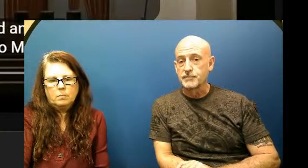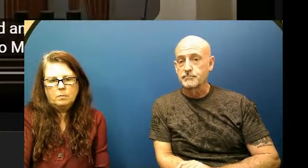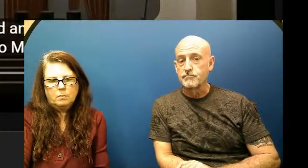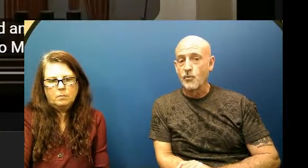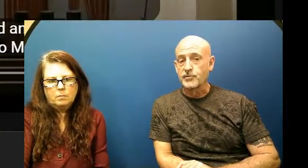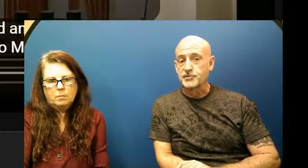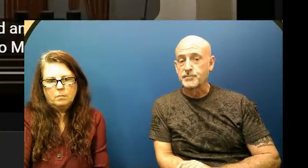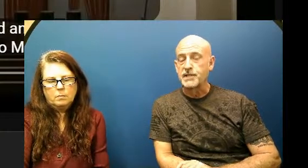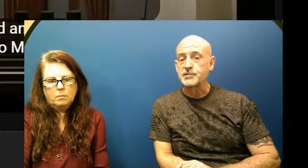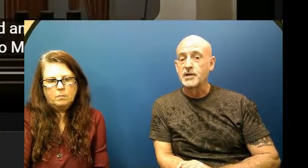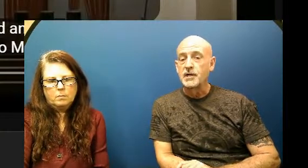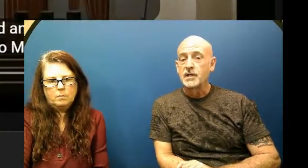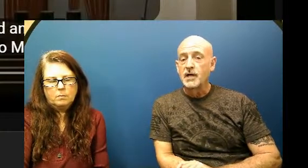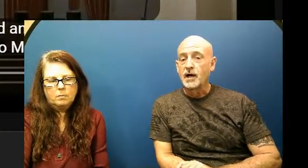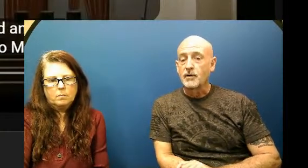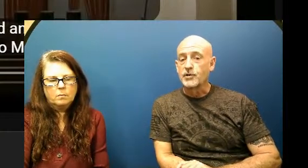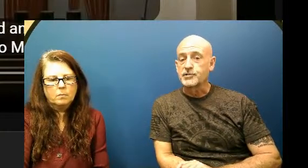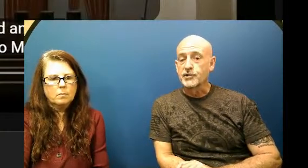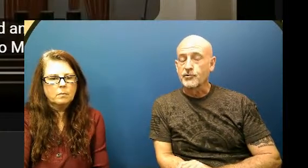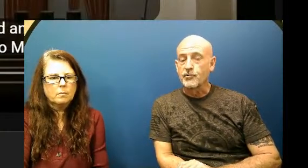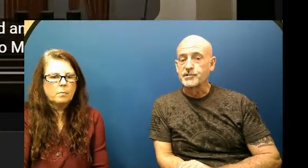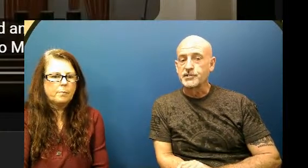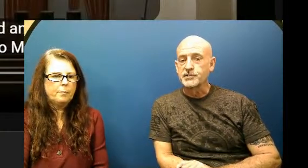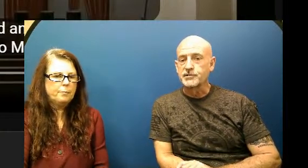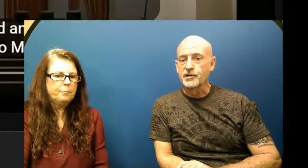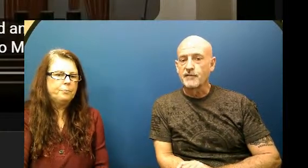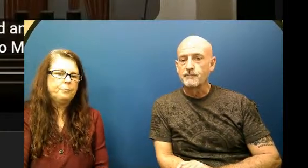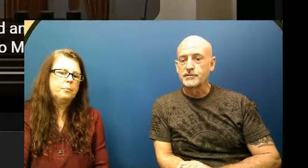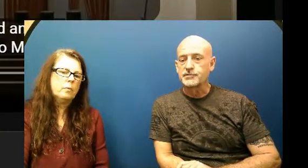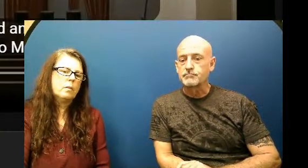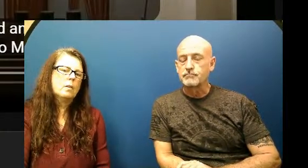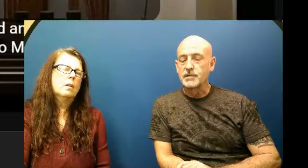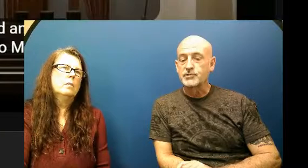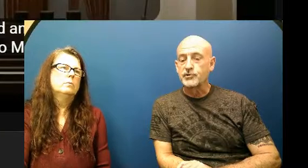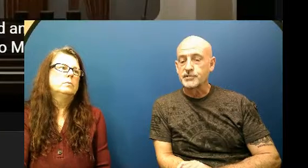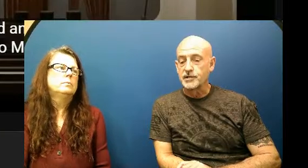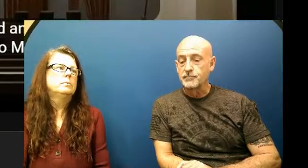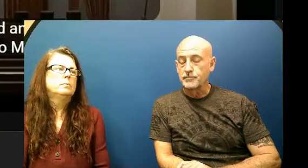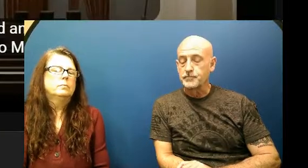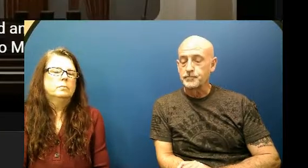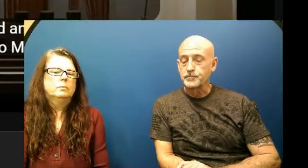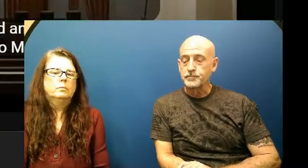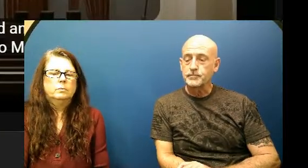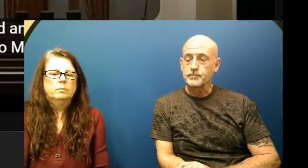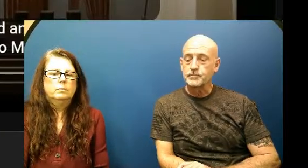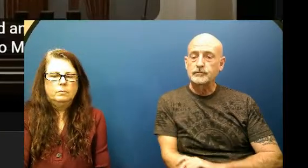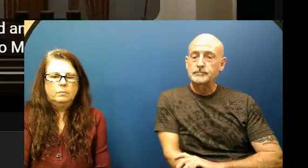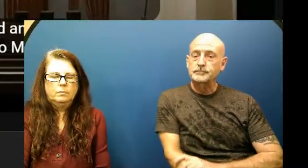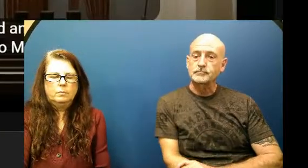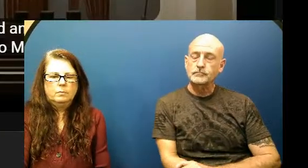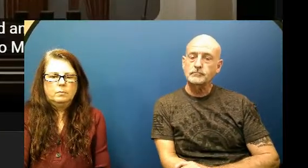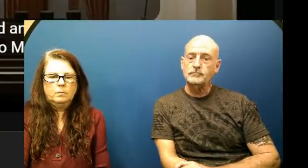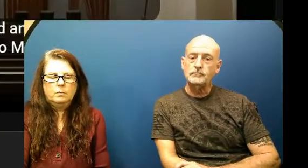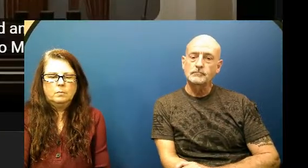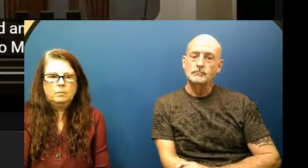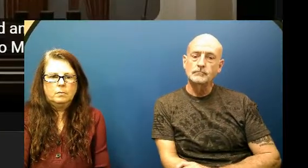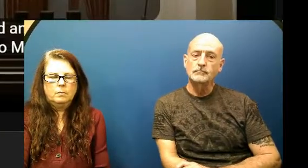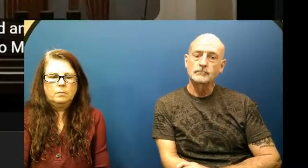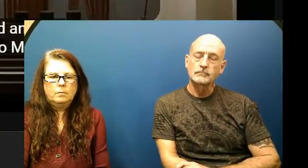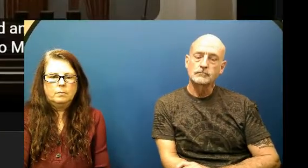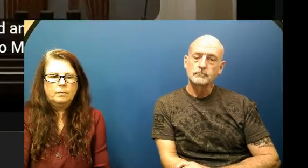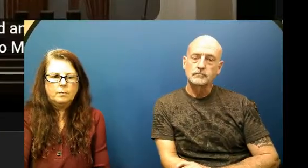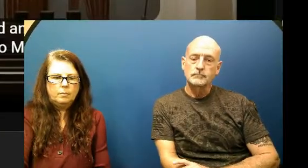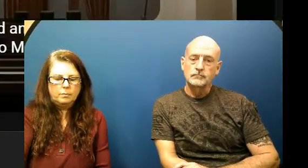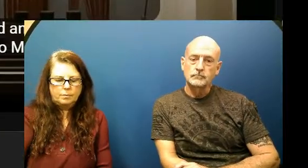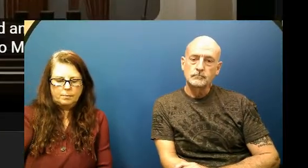more than speech, which increases the government's interest in it. But I still think you have to